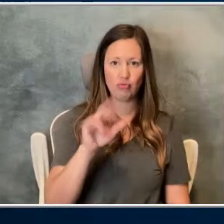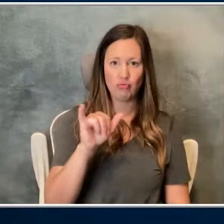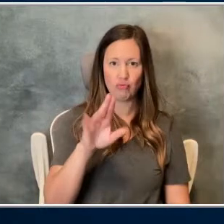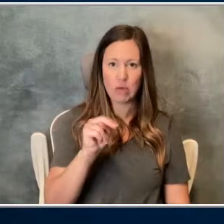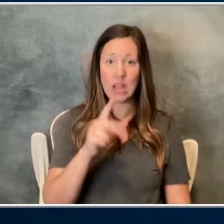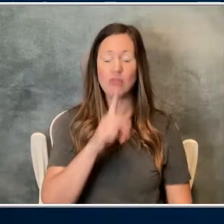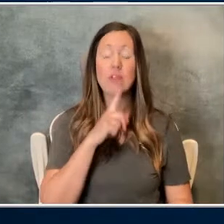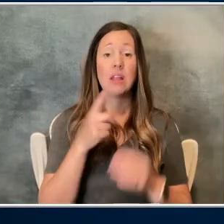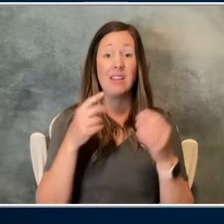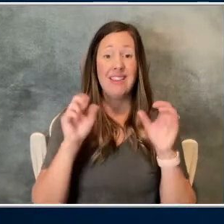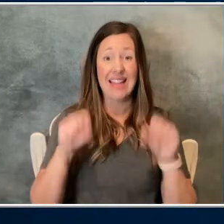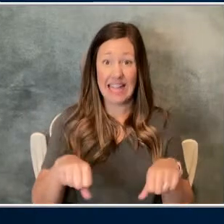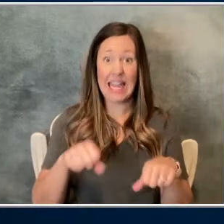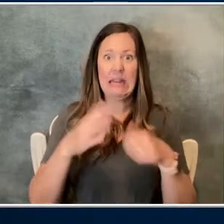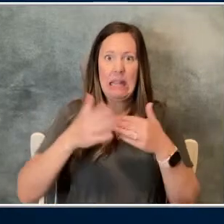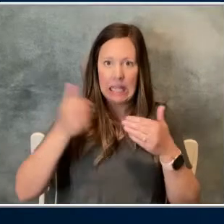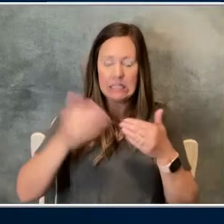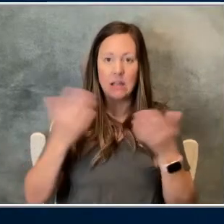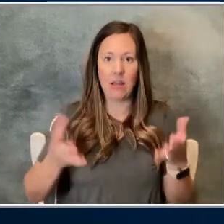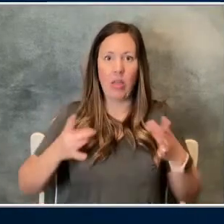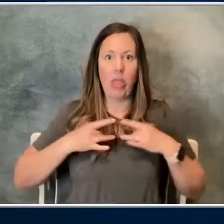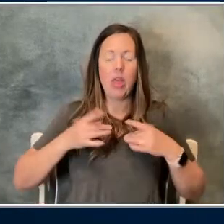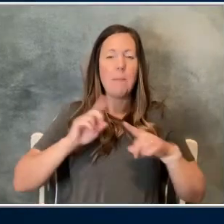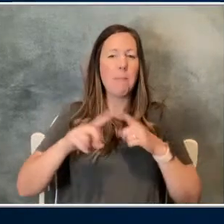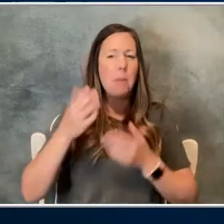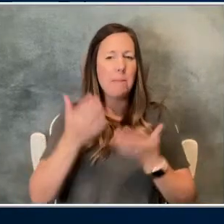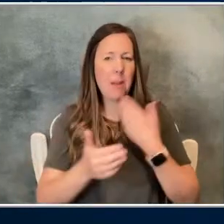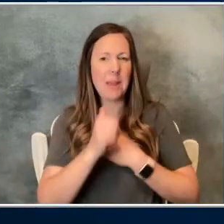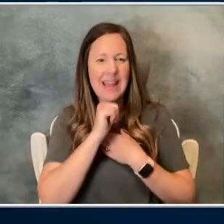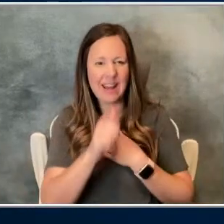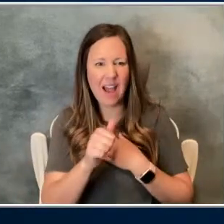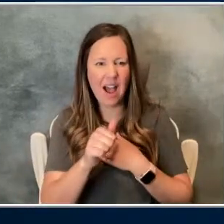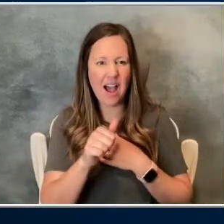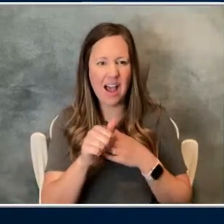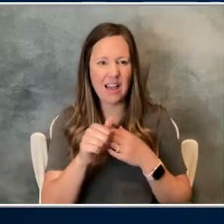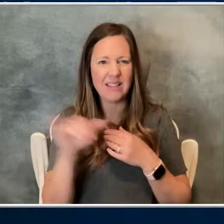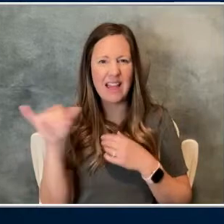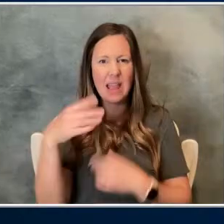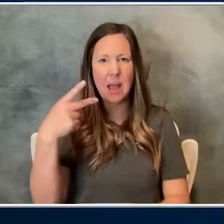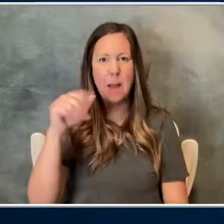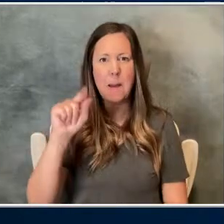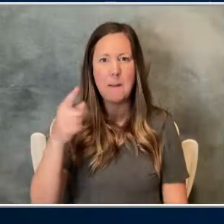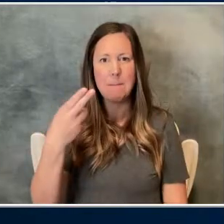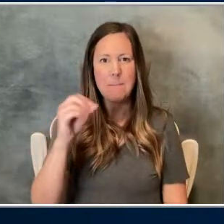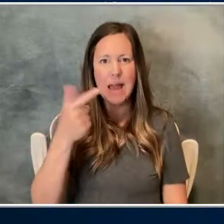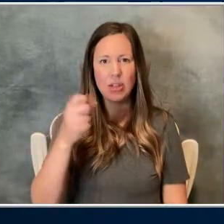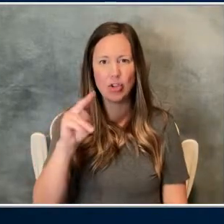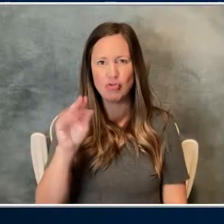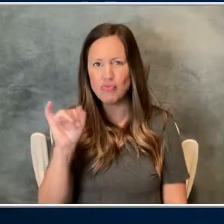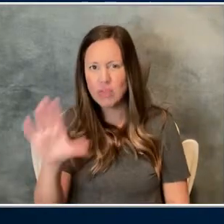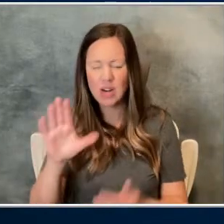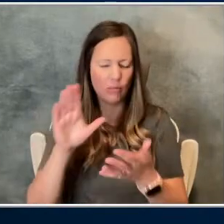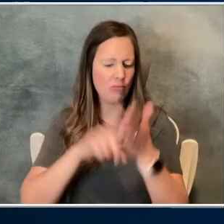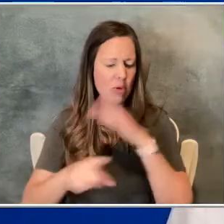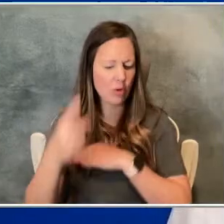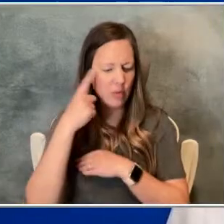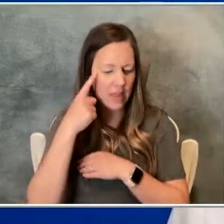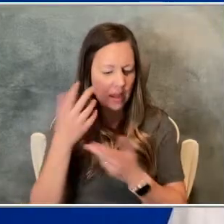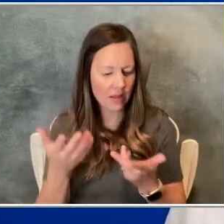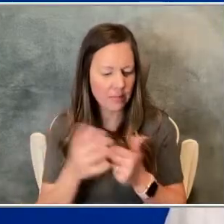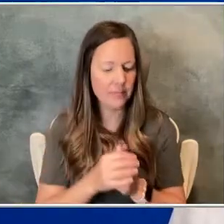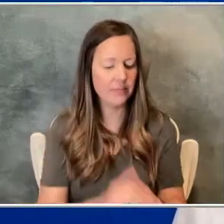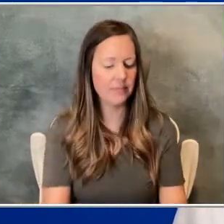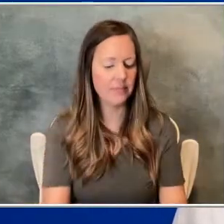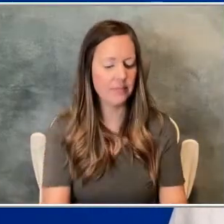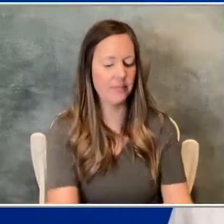transmissible. Maybe they're not quite as pathogenic. I don't know. What do you think? Yeah, no, I think that's right. And I think my hypothesis